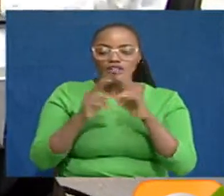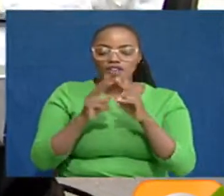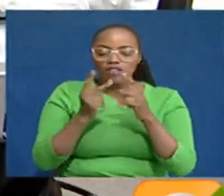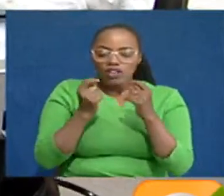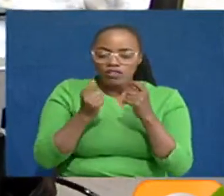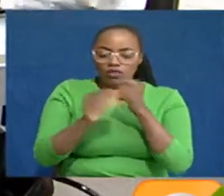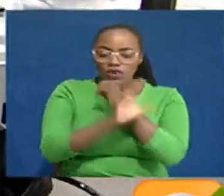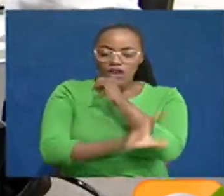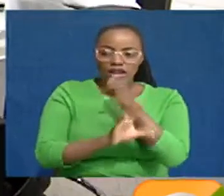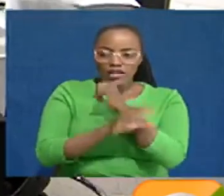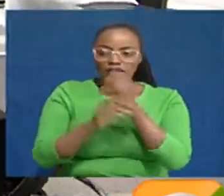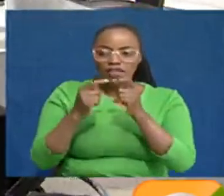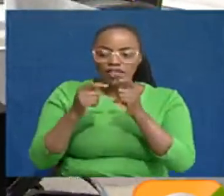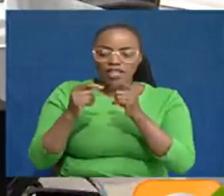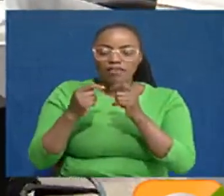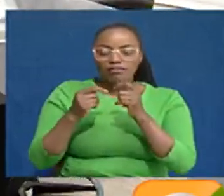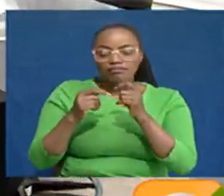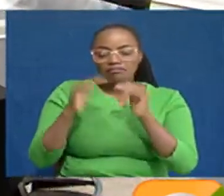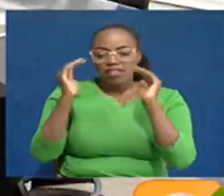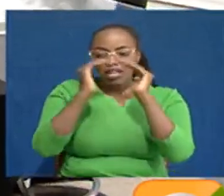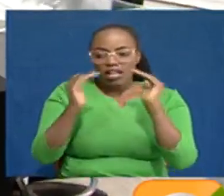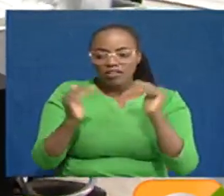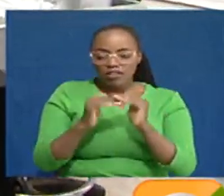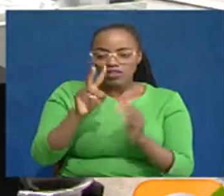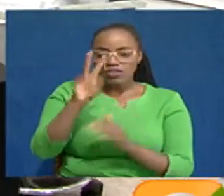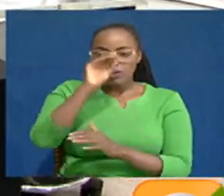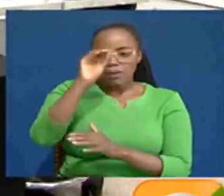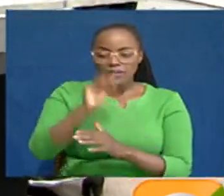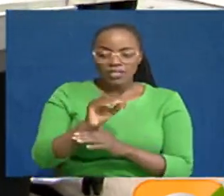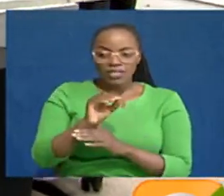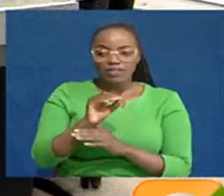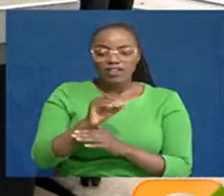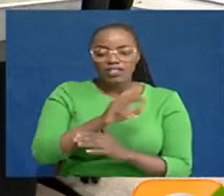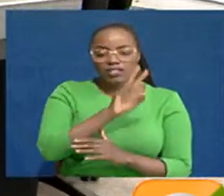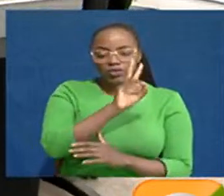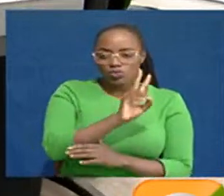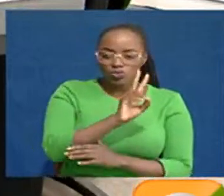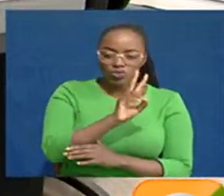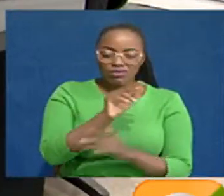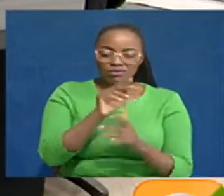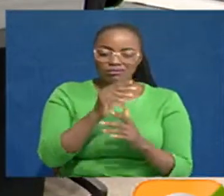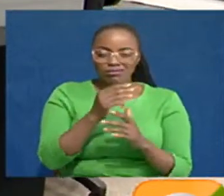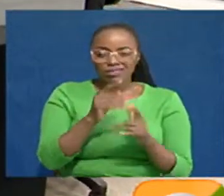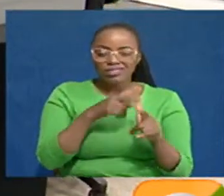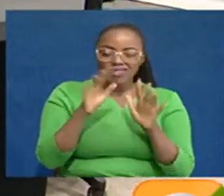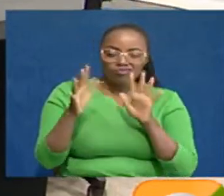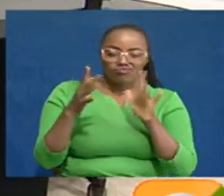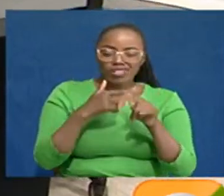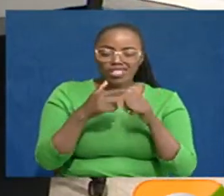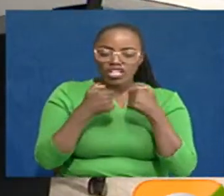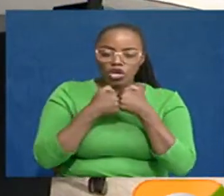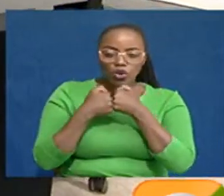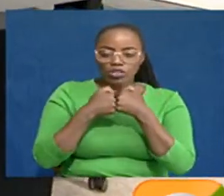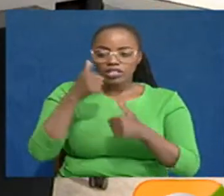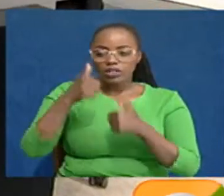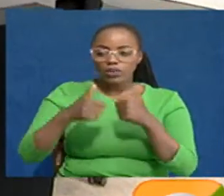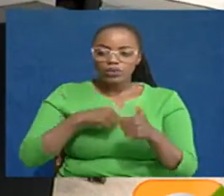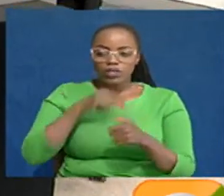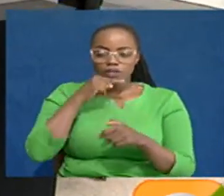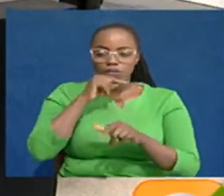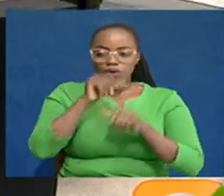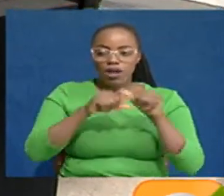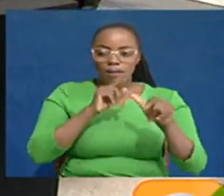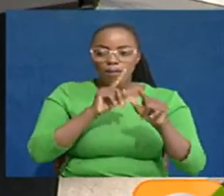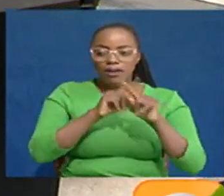at our income level should chase inflation at 2%. That's too tight. It creates the kind of constraints that we've talked about, and at the same